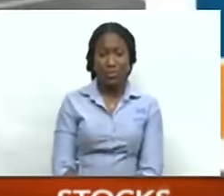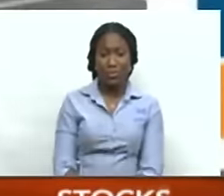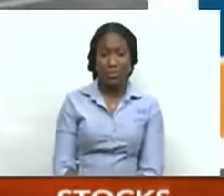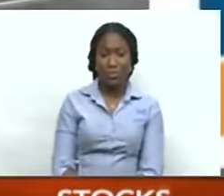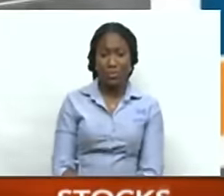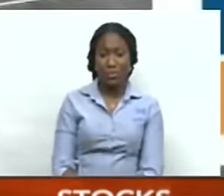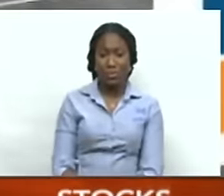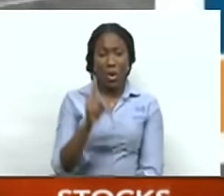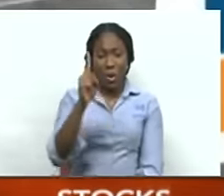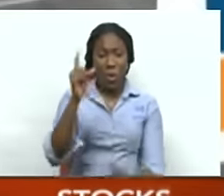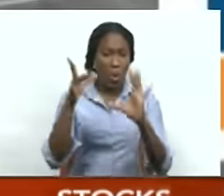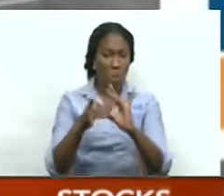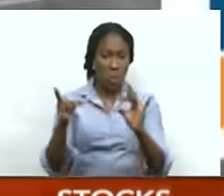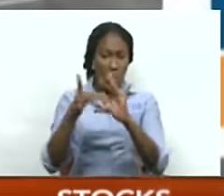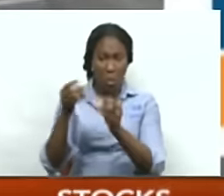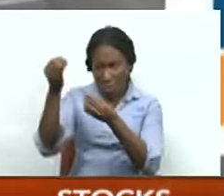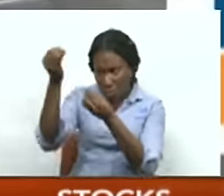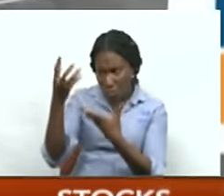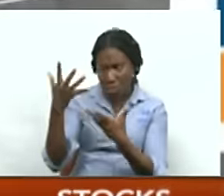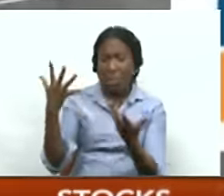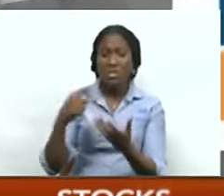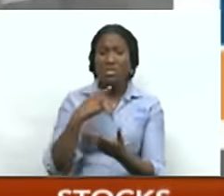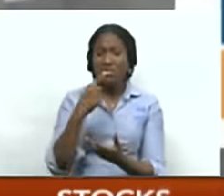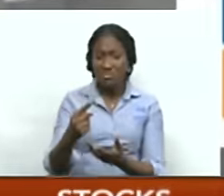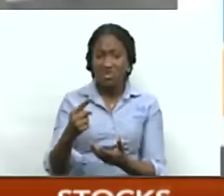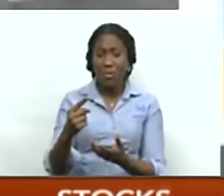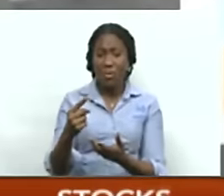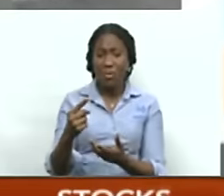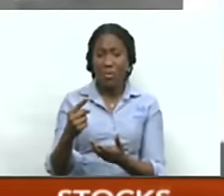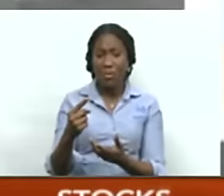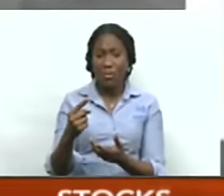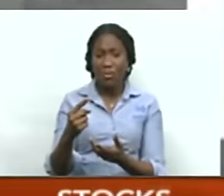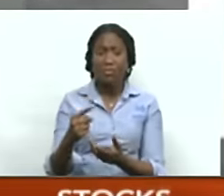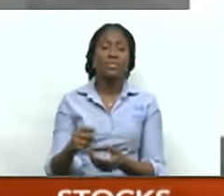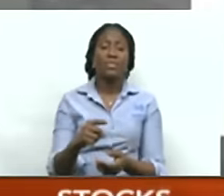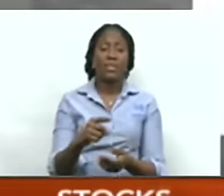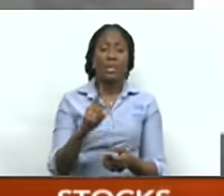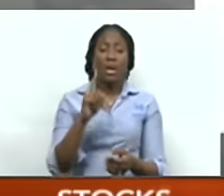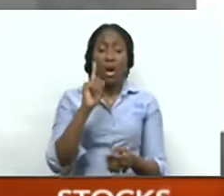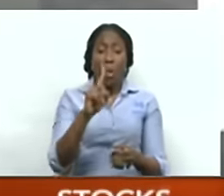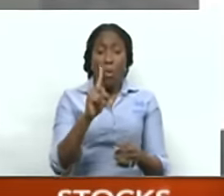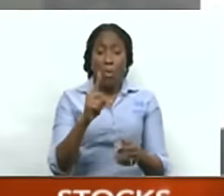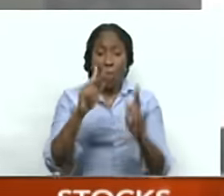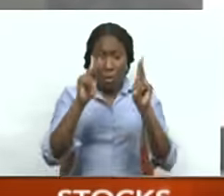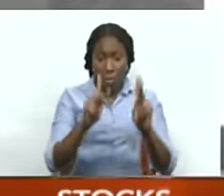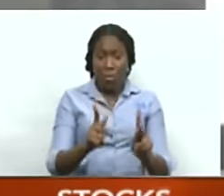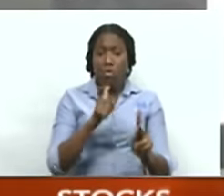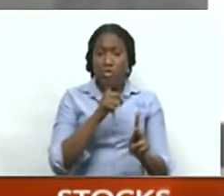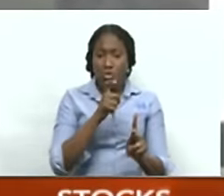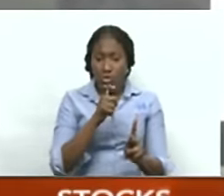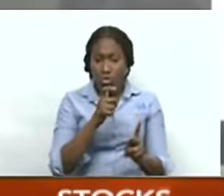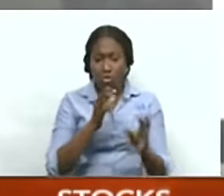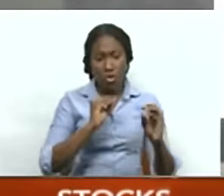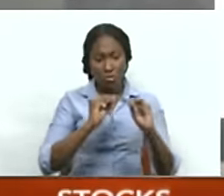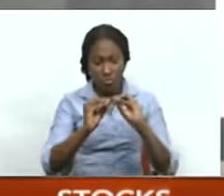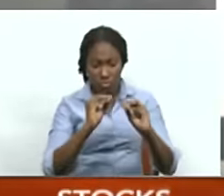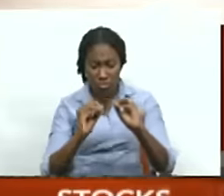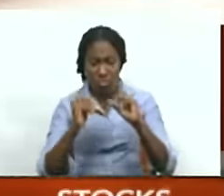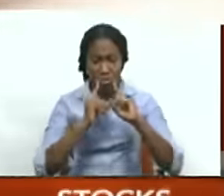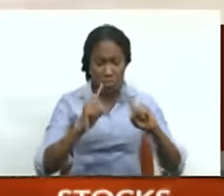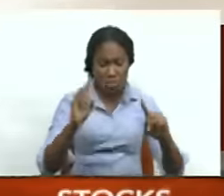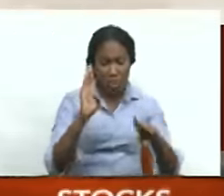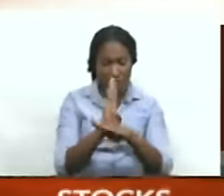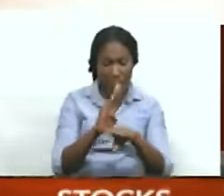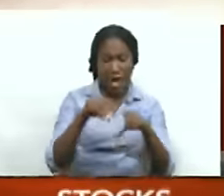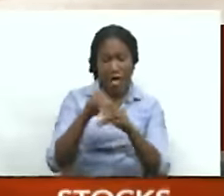in the Jacksonville Daily Record, a publication dealing with business and legal news in the Florida town. Based on the amount paid,